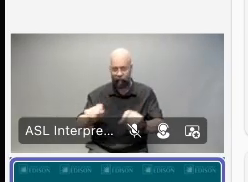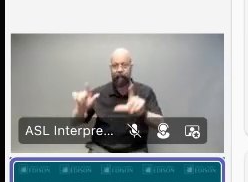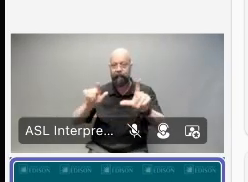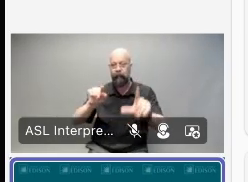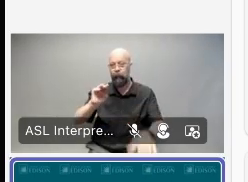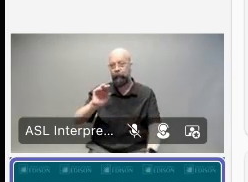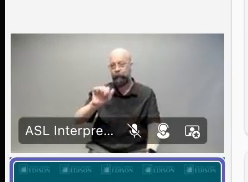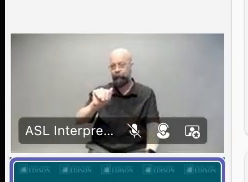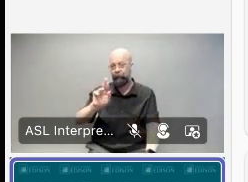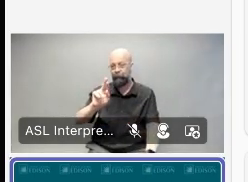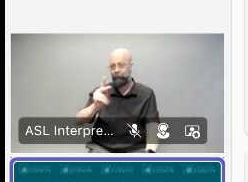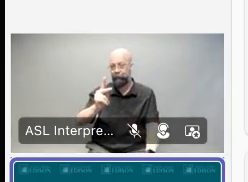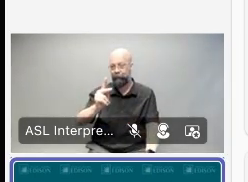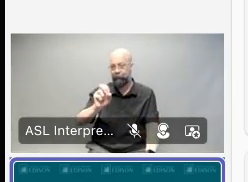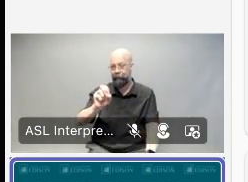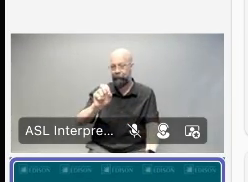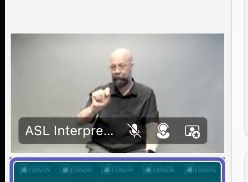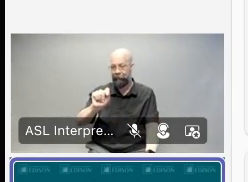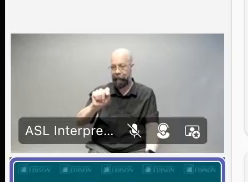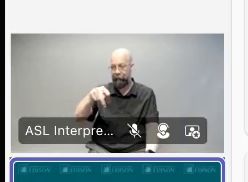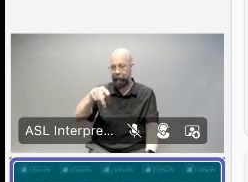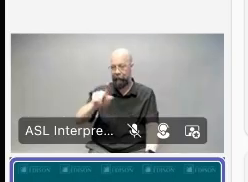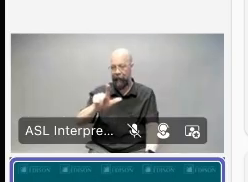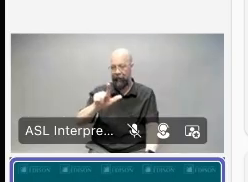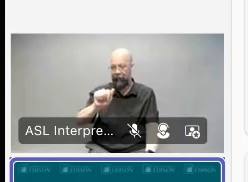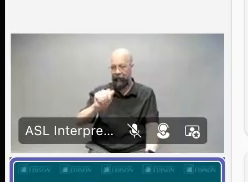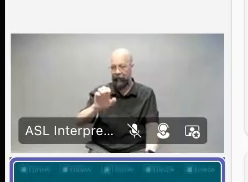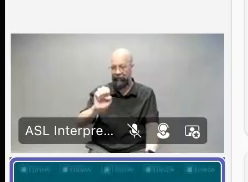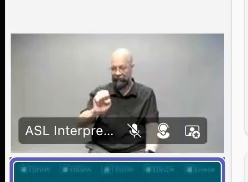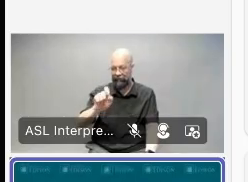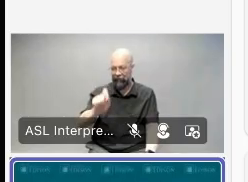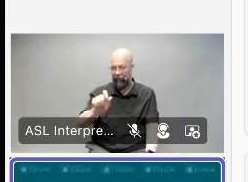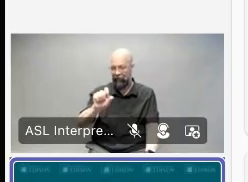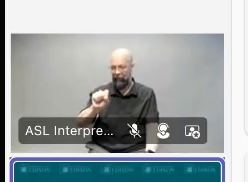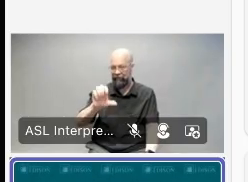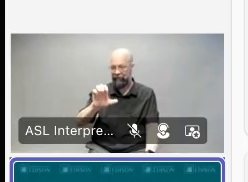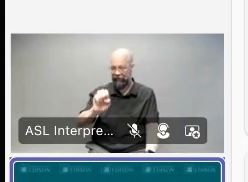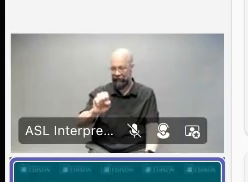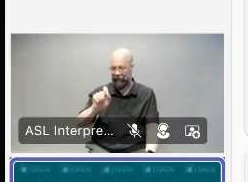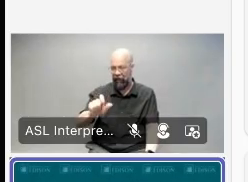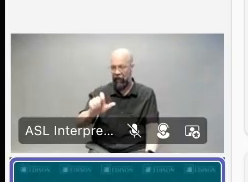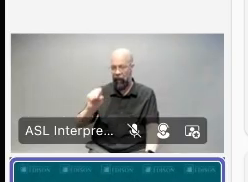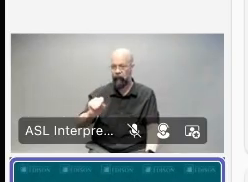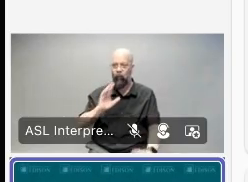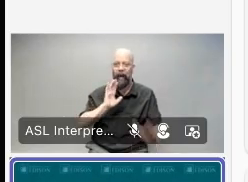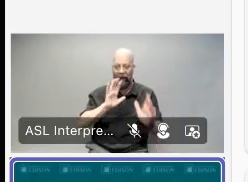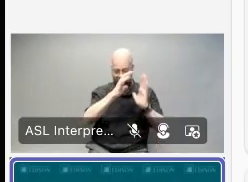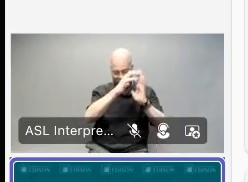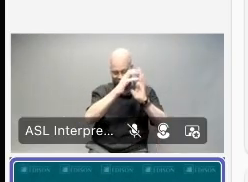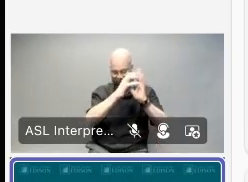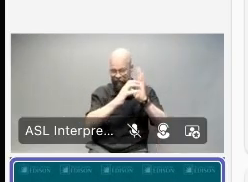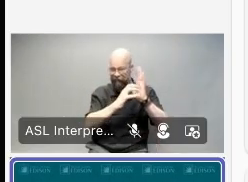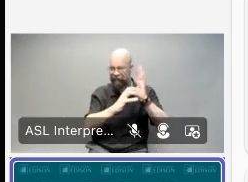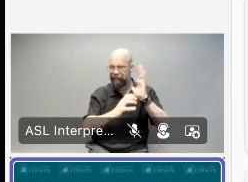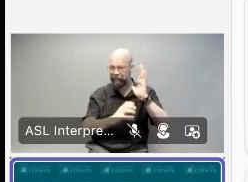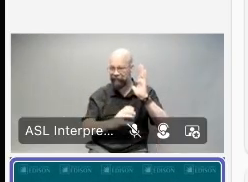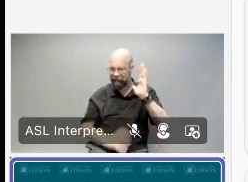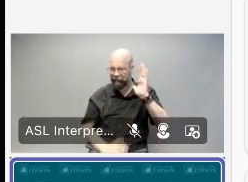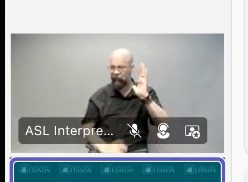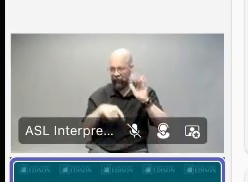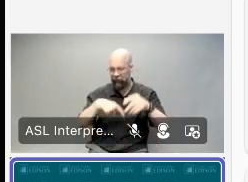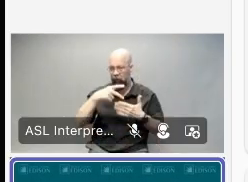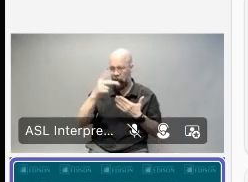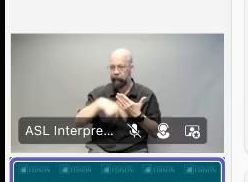marketplace.sce.com to view the qualifying backup generators and portable power stations. And since 2020, SCE